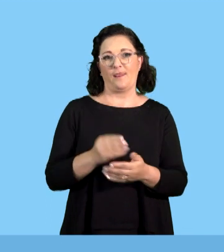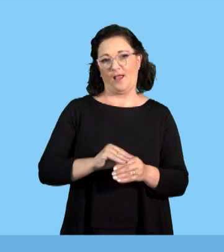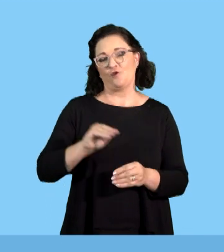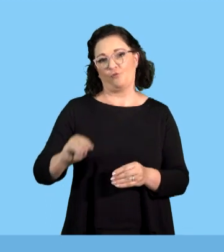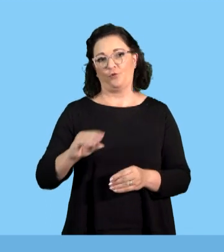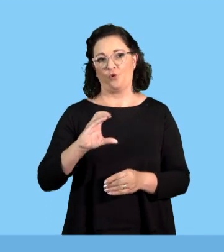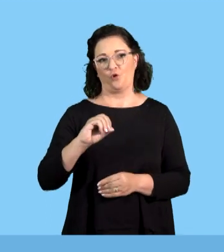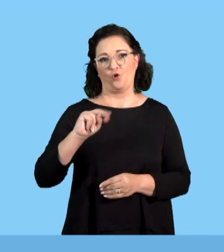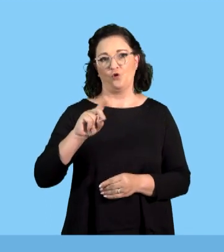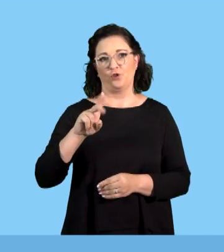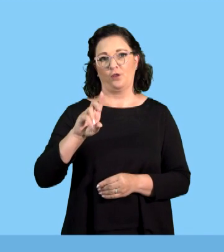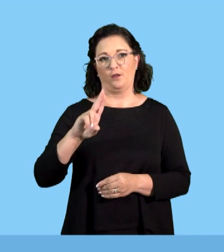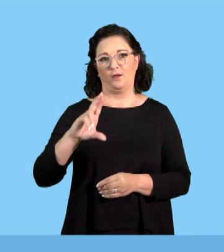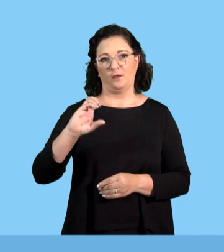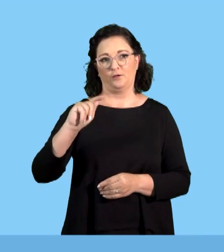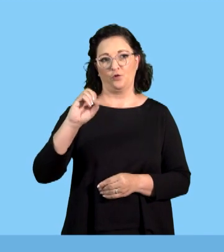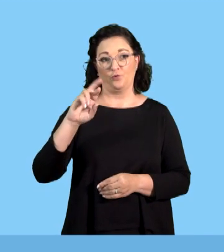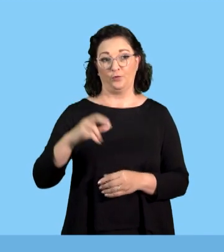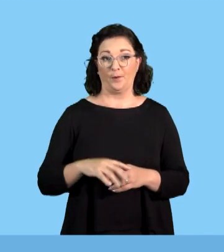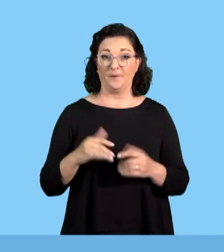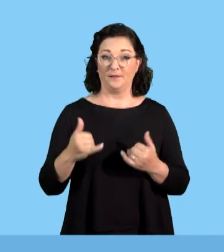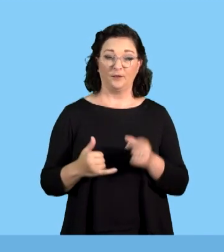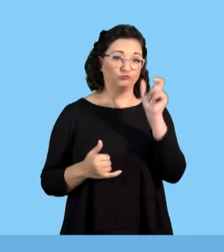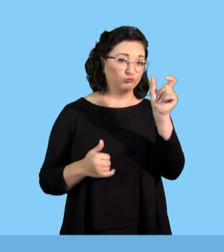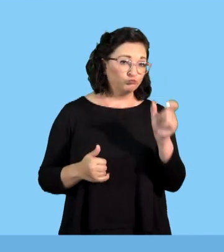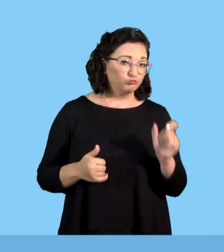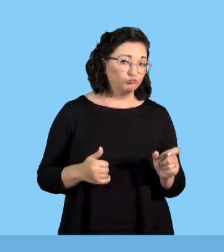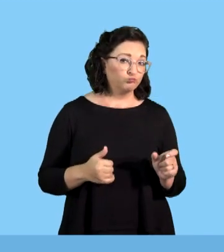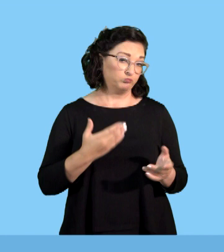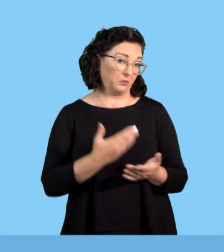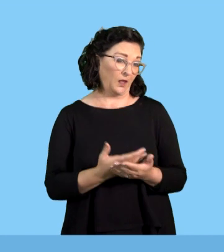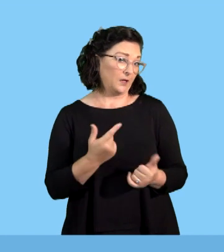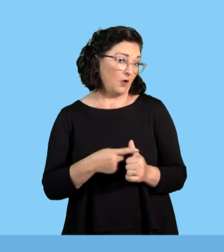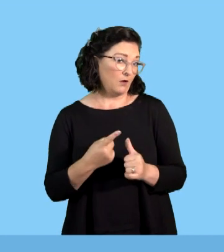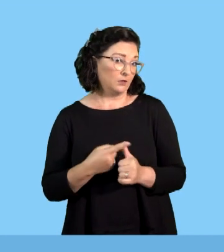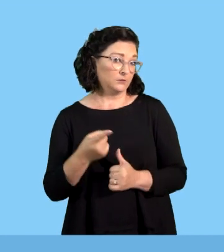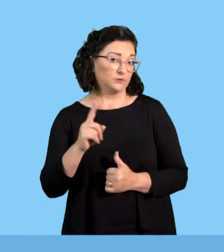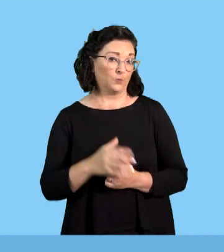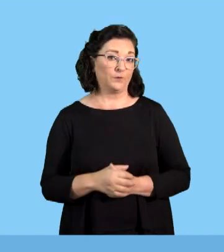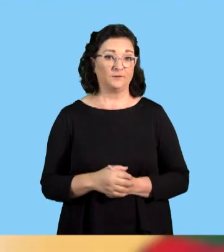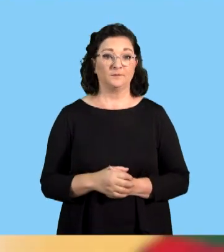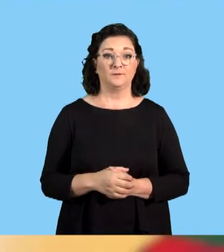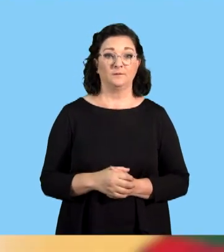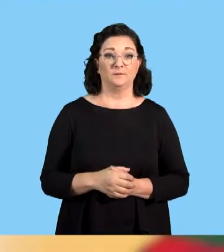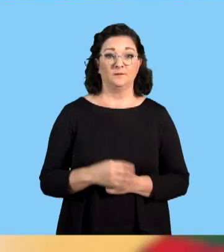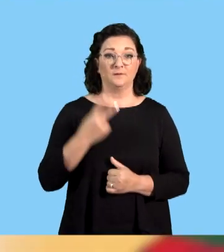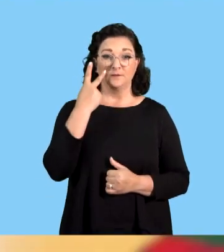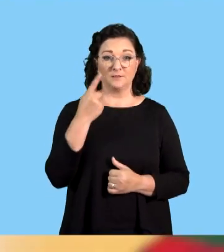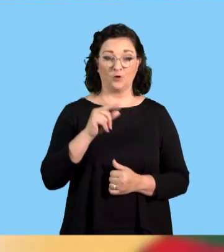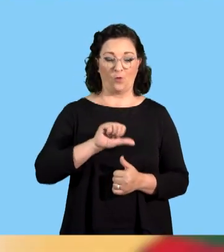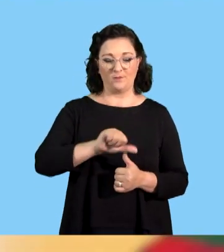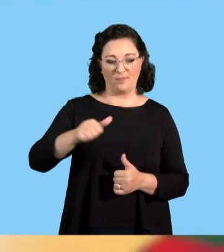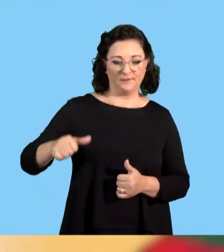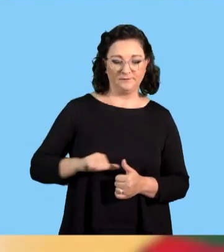conductor. Now, with what we know, can we then be able to answer just this simple question based on the components of